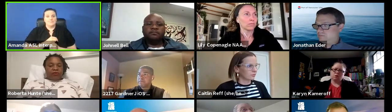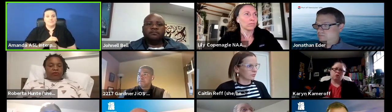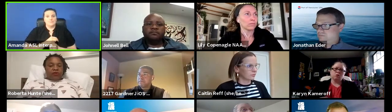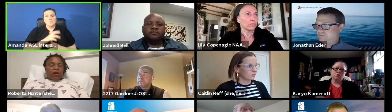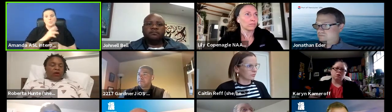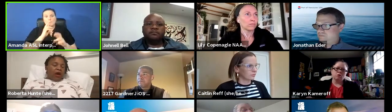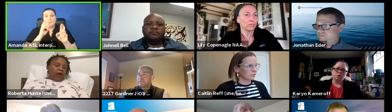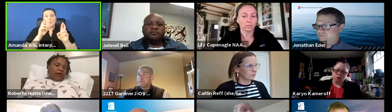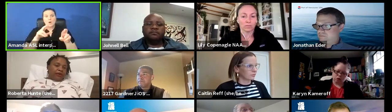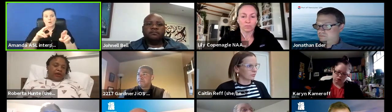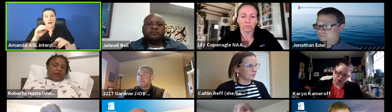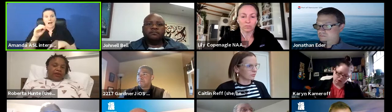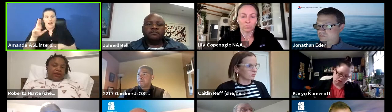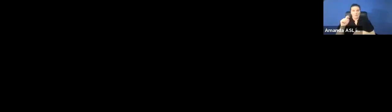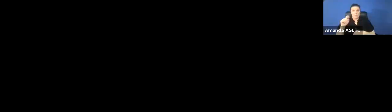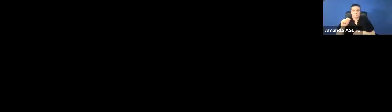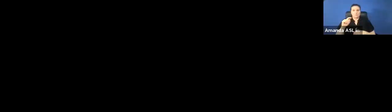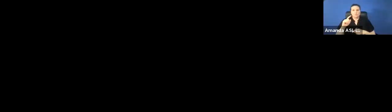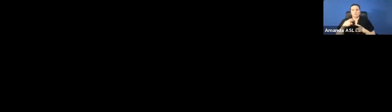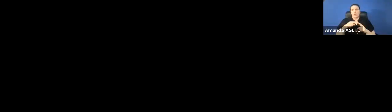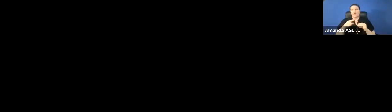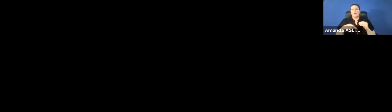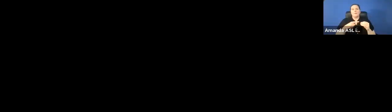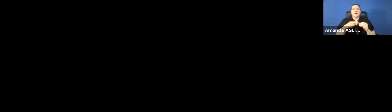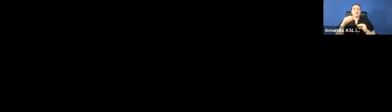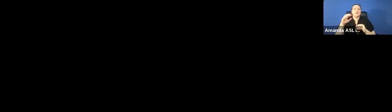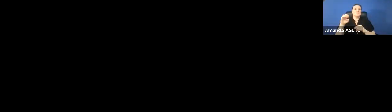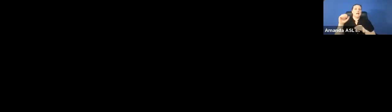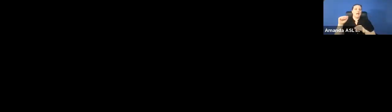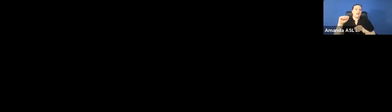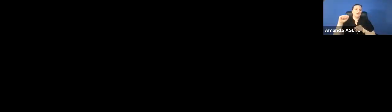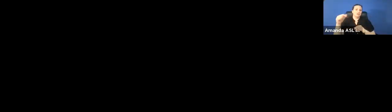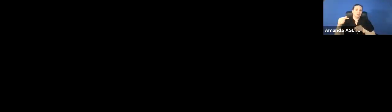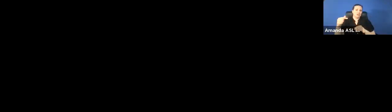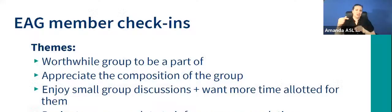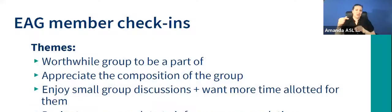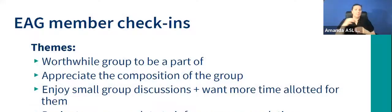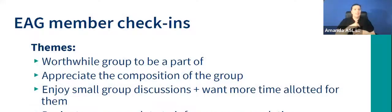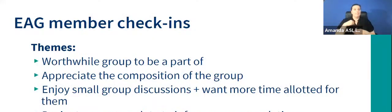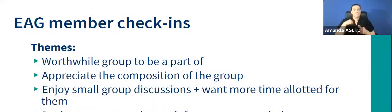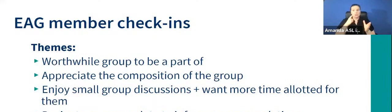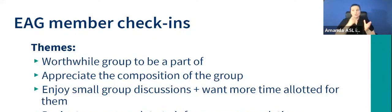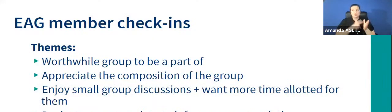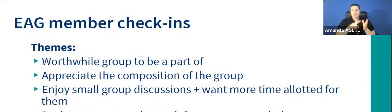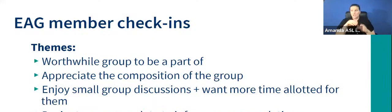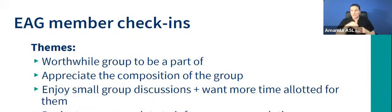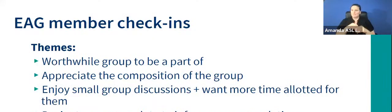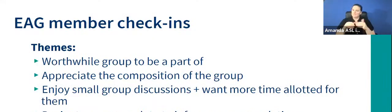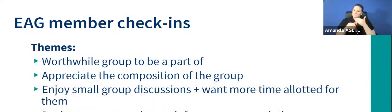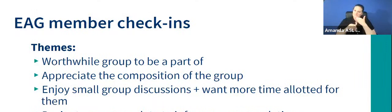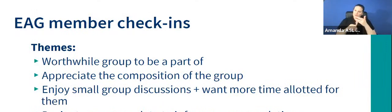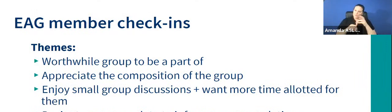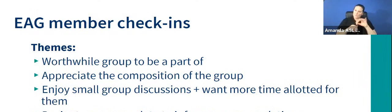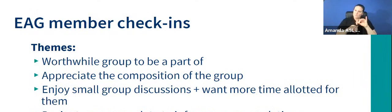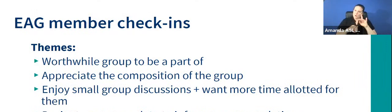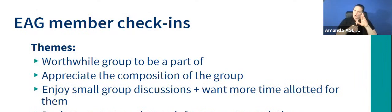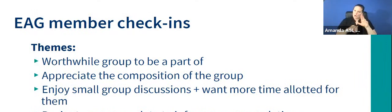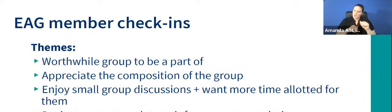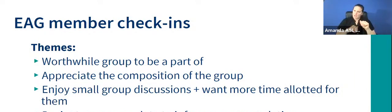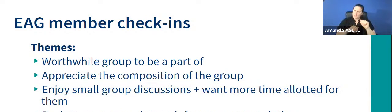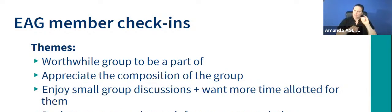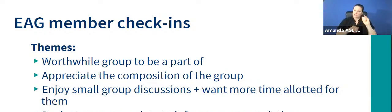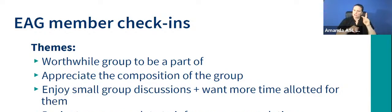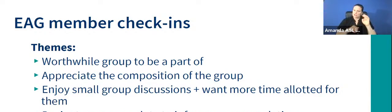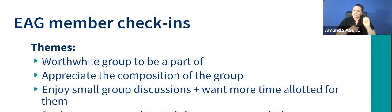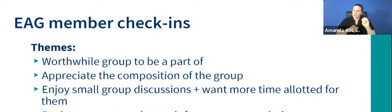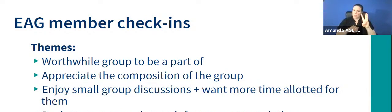report out on EAG member check-ins. Thank you, Roberta. And yes, this is Jake